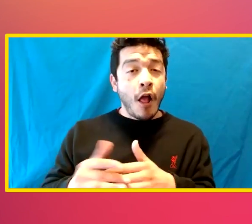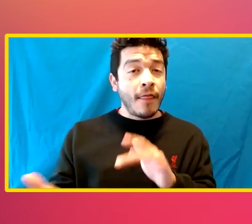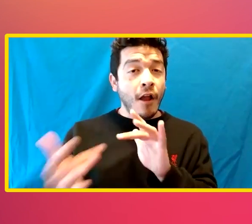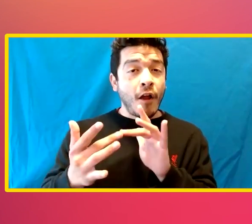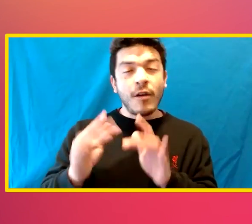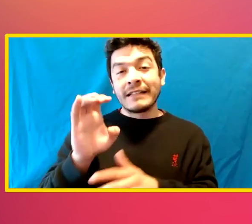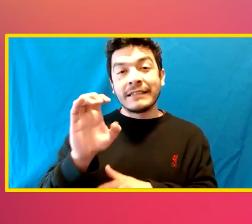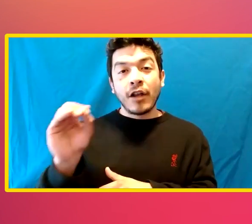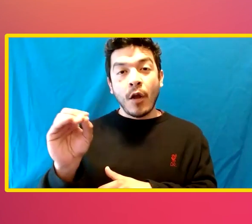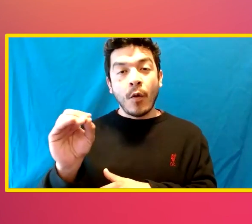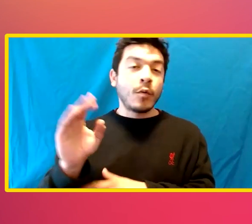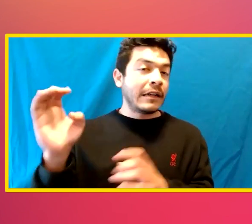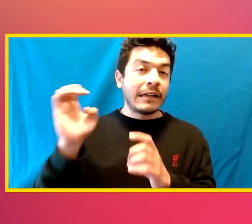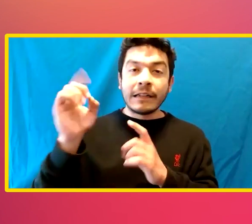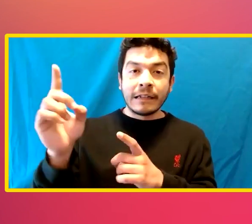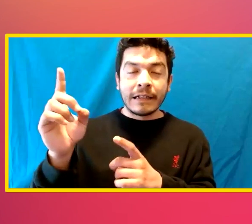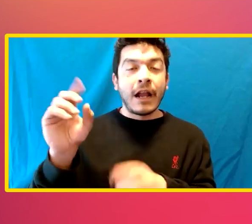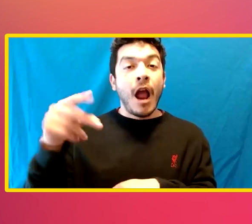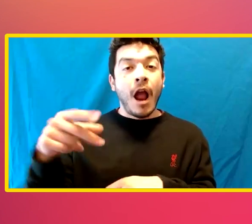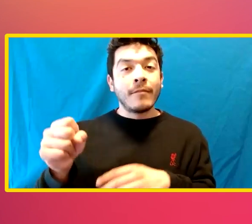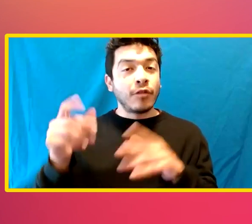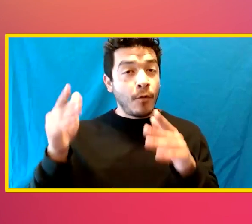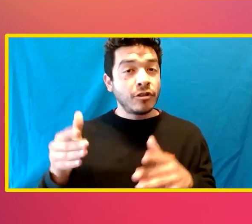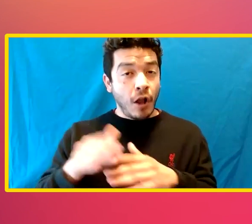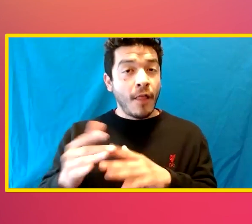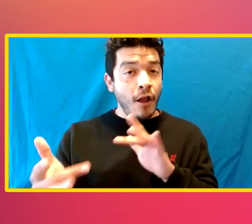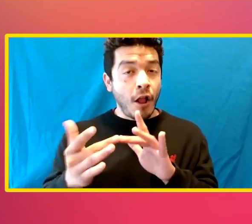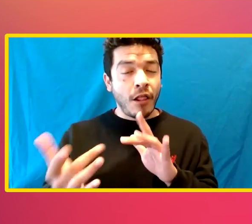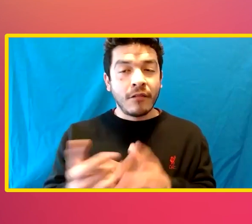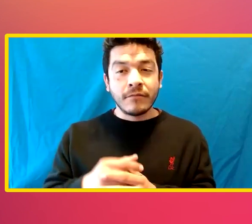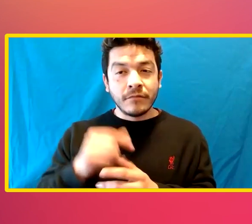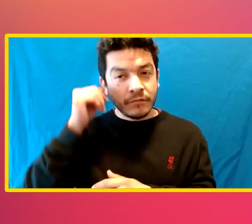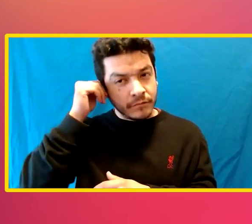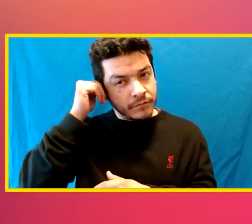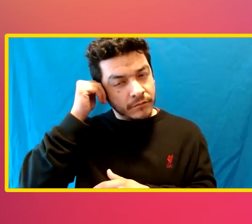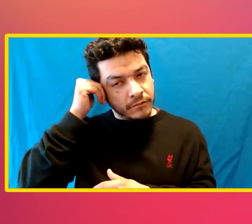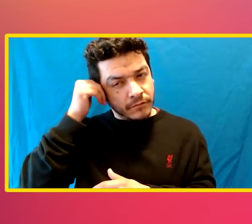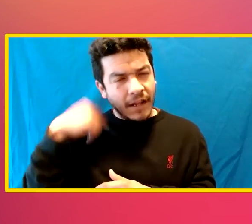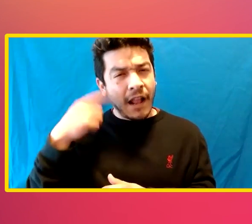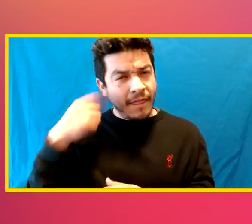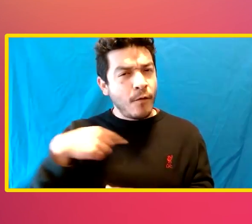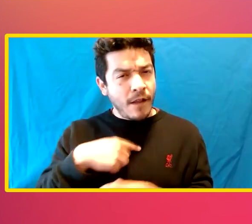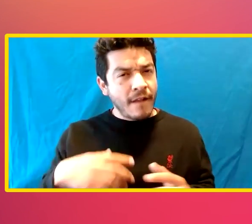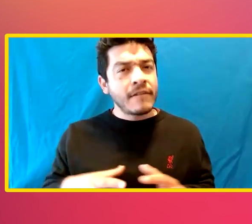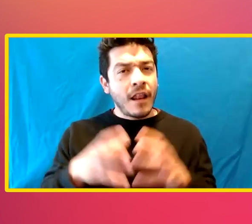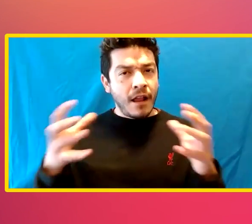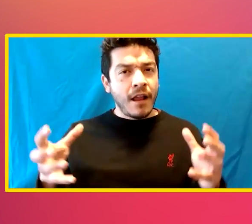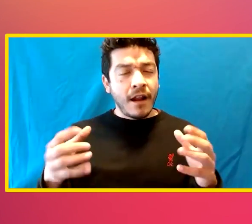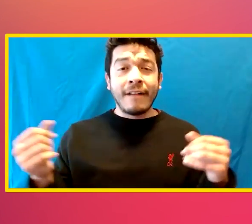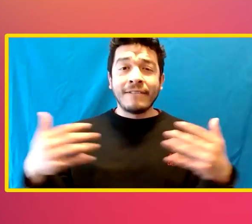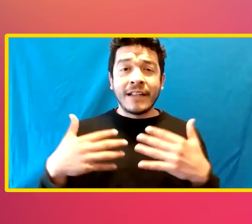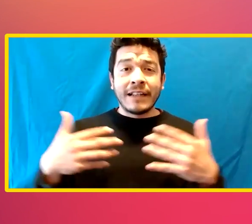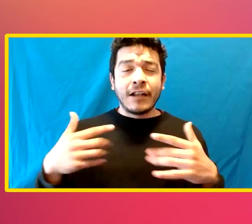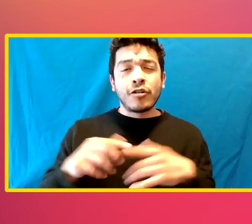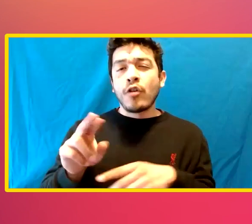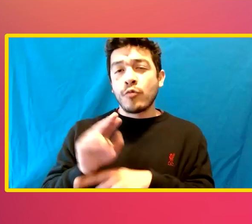the CEO, ED, ops person on the call, I think there is a lot of fear, to